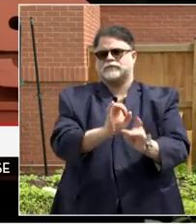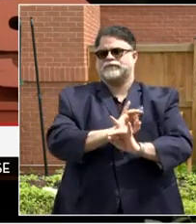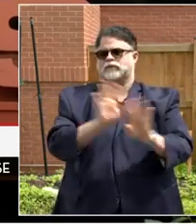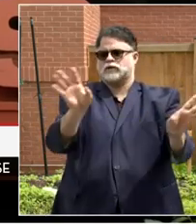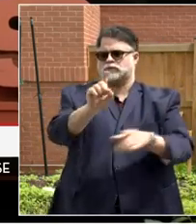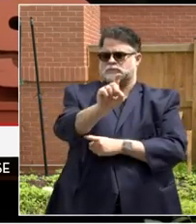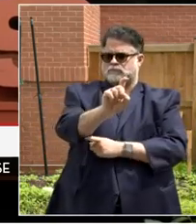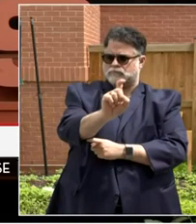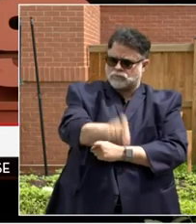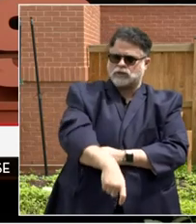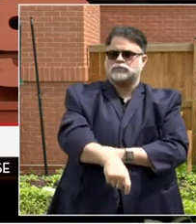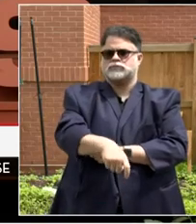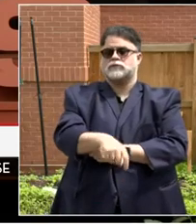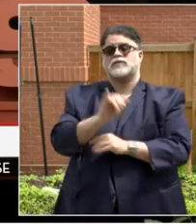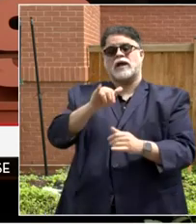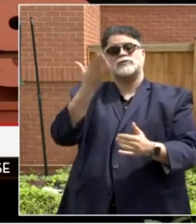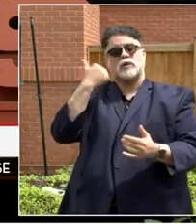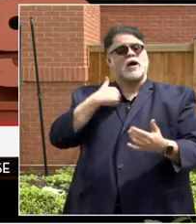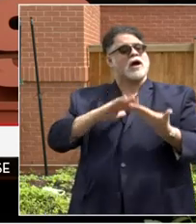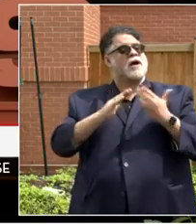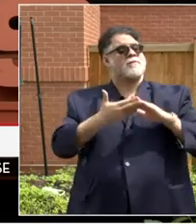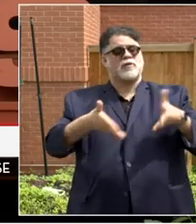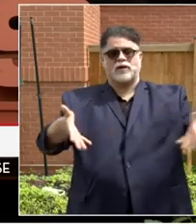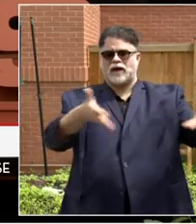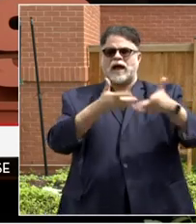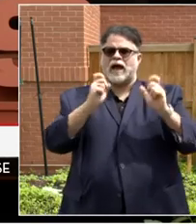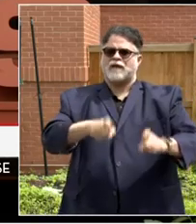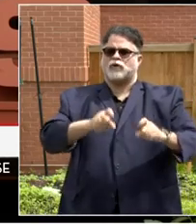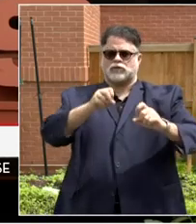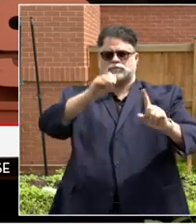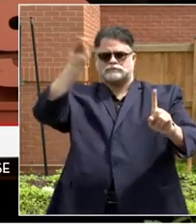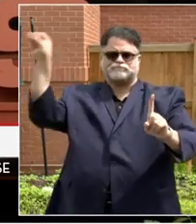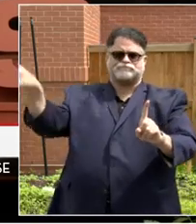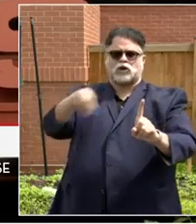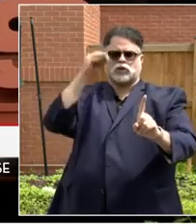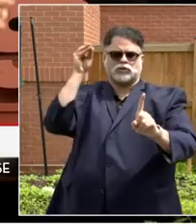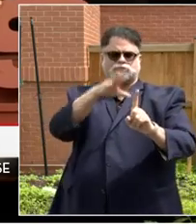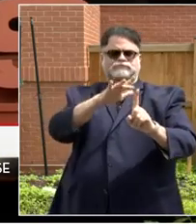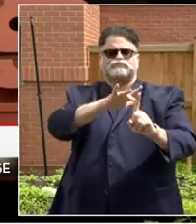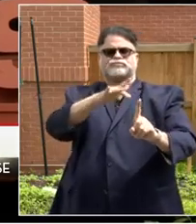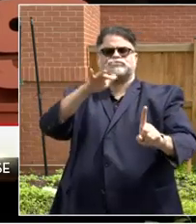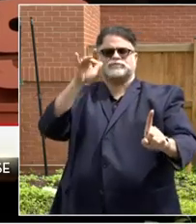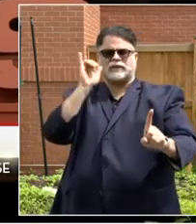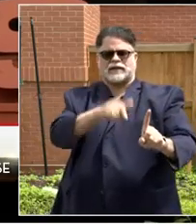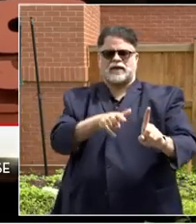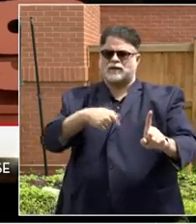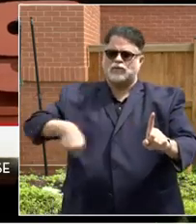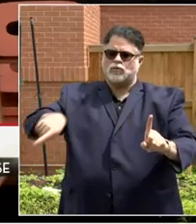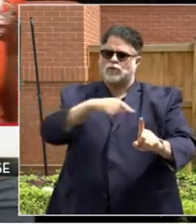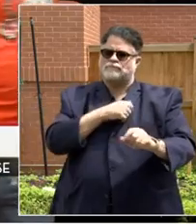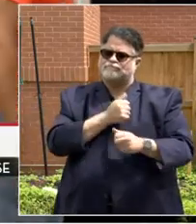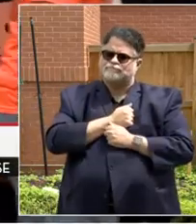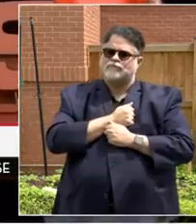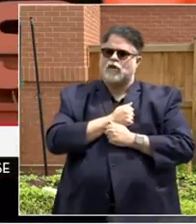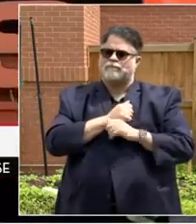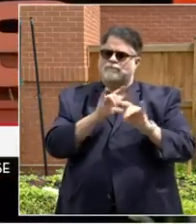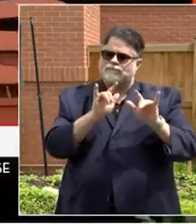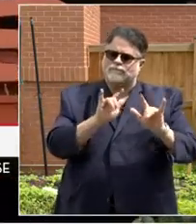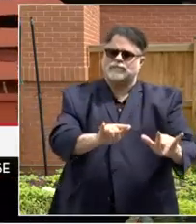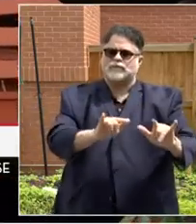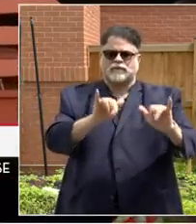our community in Anacostia, and we really appreciate you, and we really love you. And I'd like to welcome you to the stage.